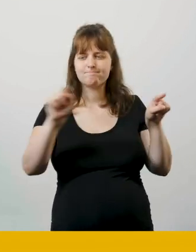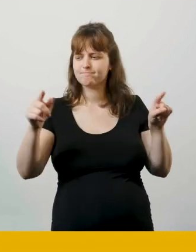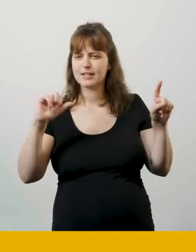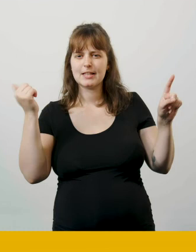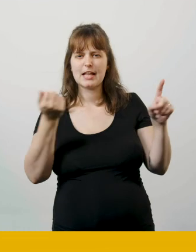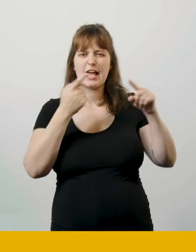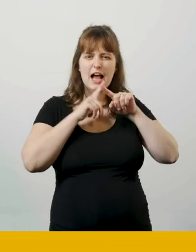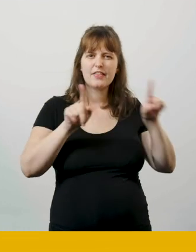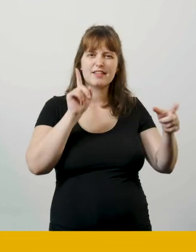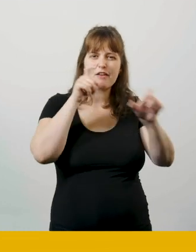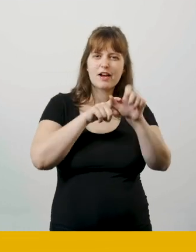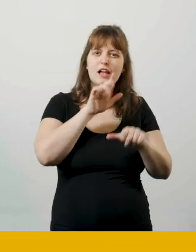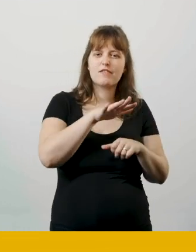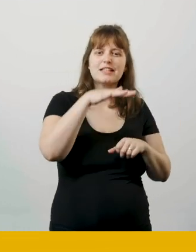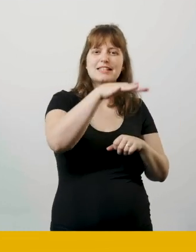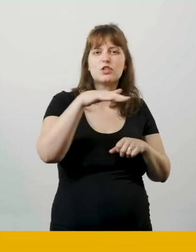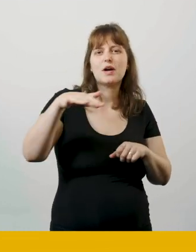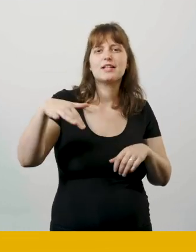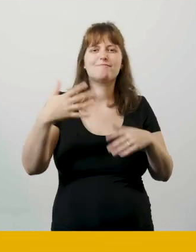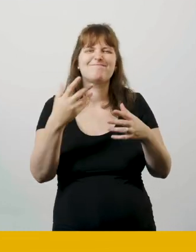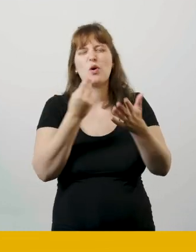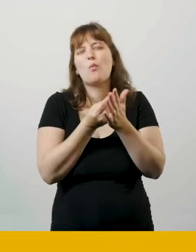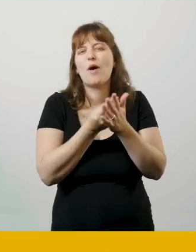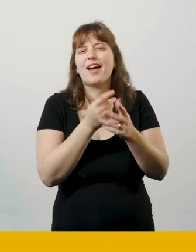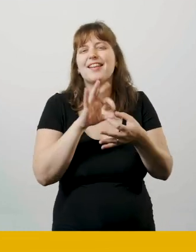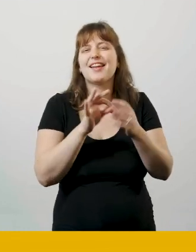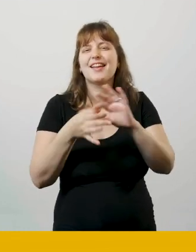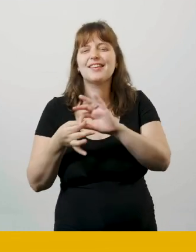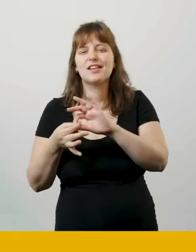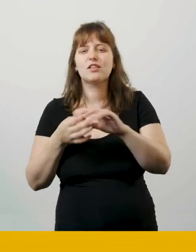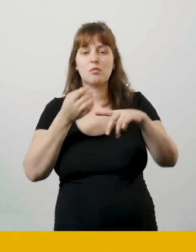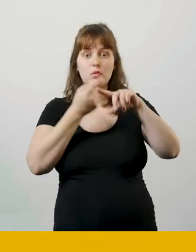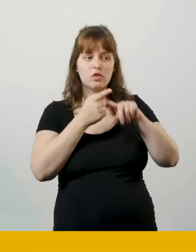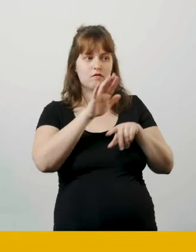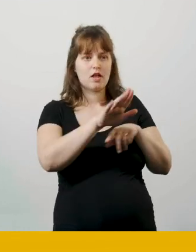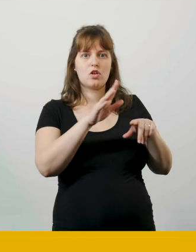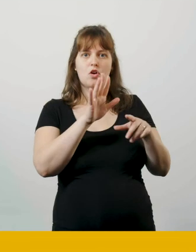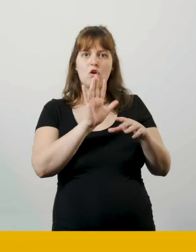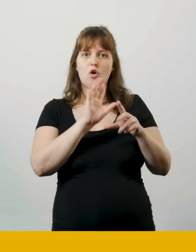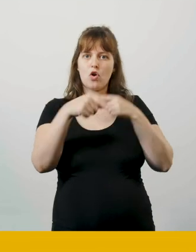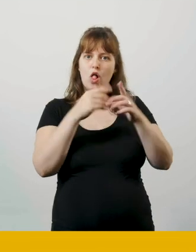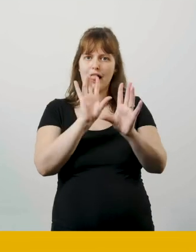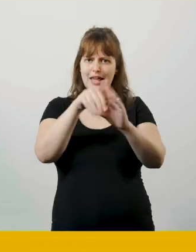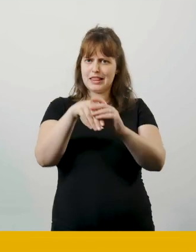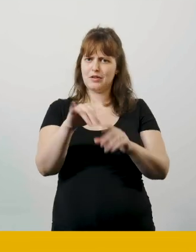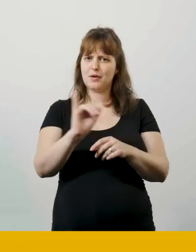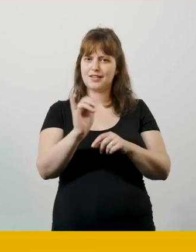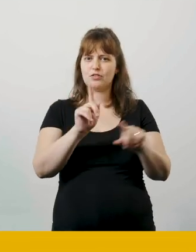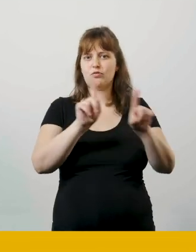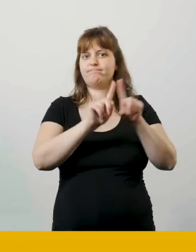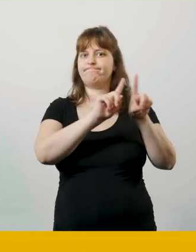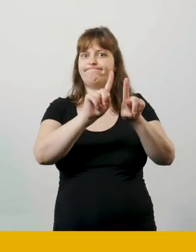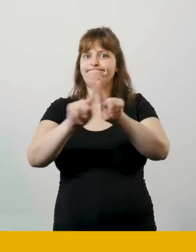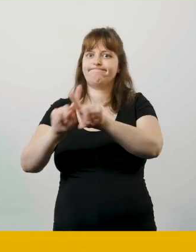the situation or the value chain and the role that we have in the value chain.